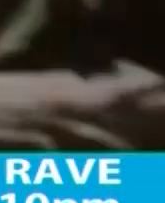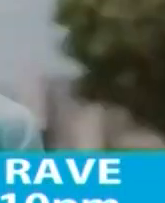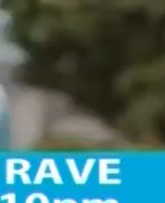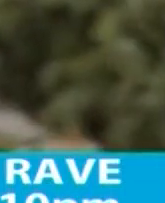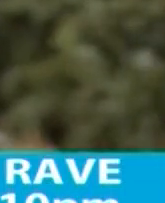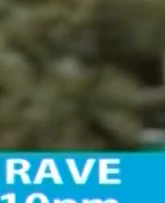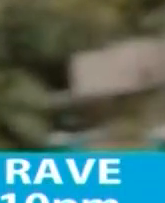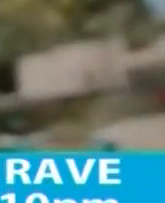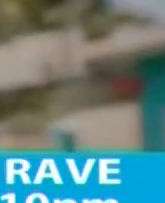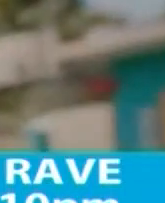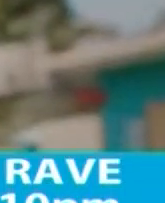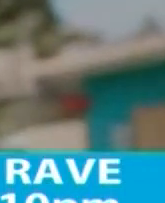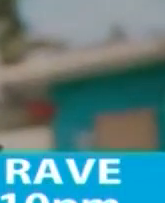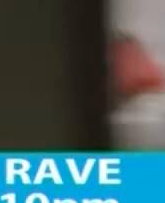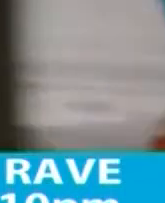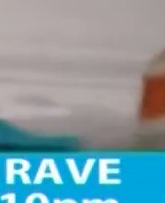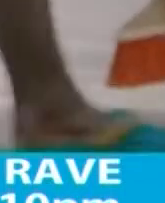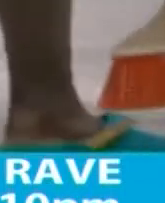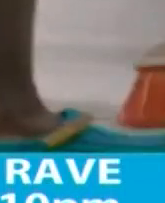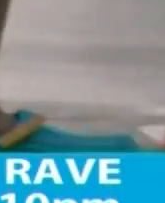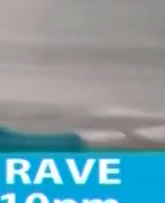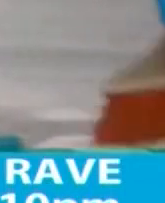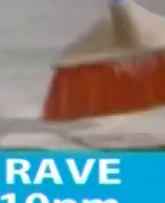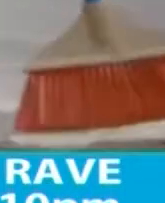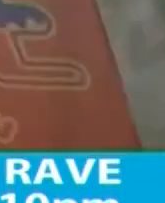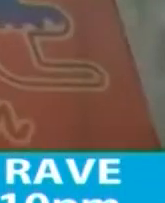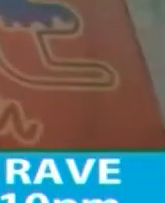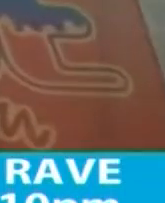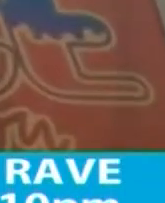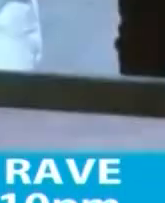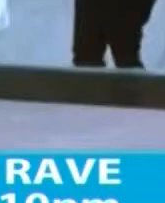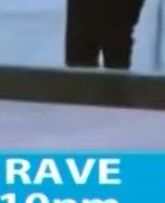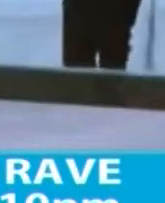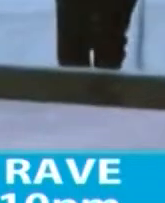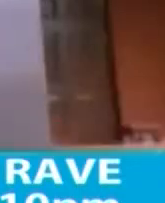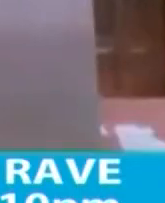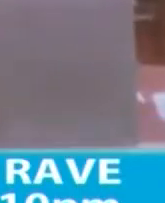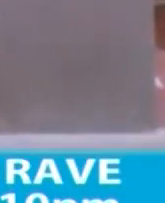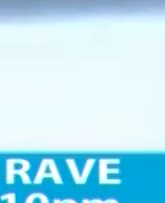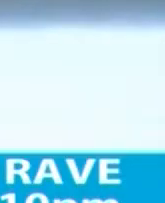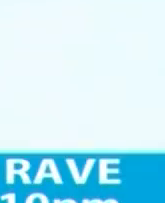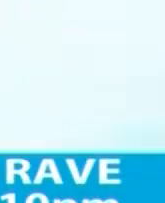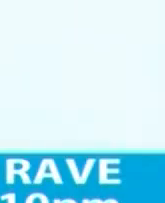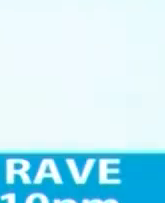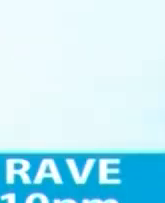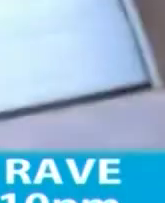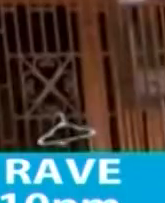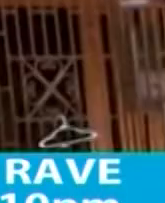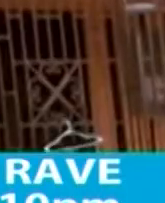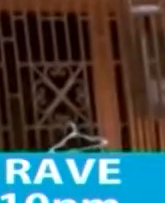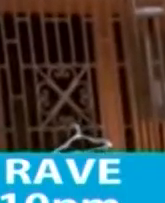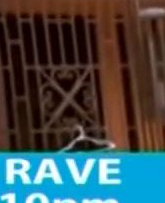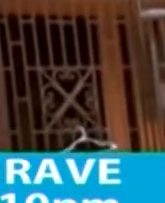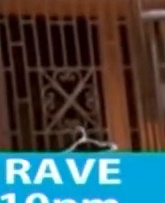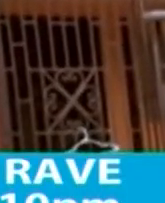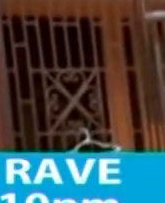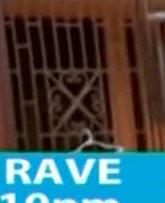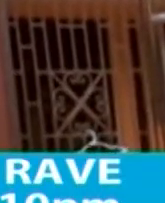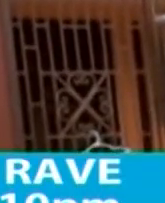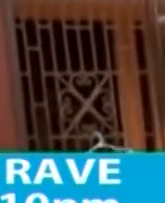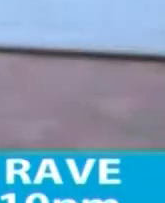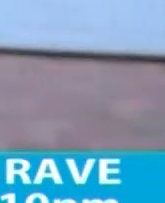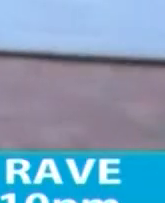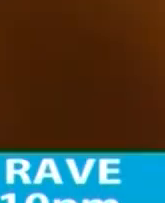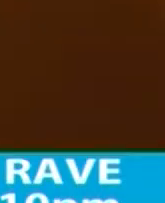Sha-la-la-la-la-la-la-la-la. Born and grow in Jamaica. Mirror, mirror, mirror, mirror, mirror on the